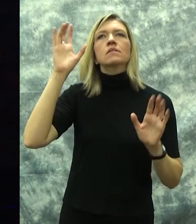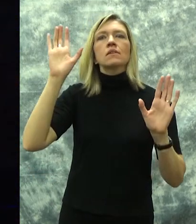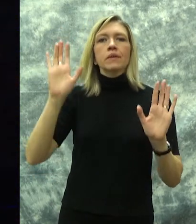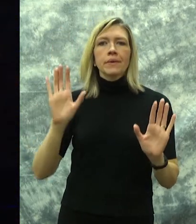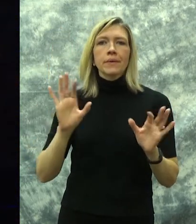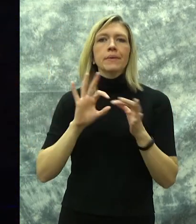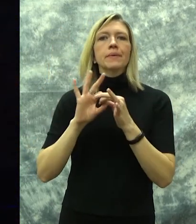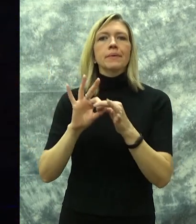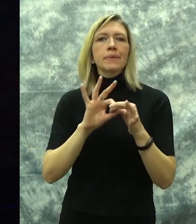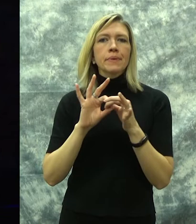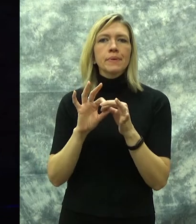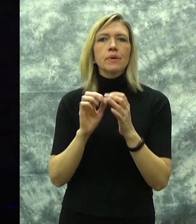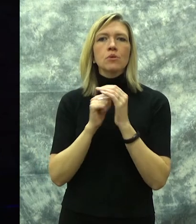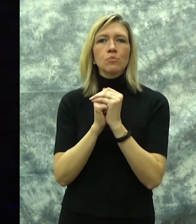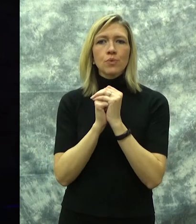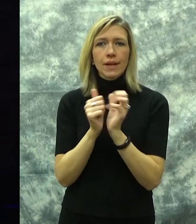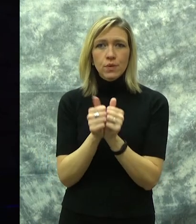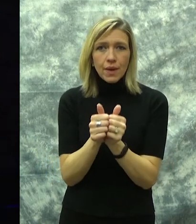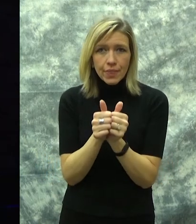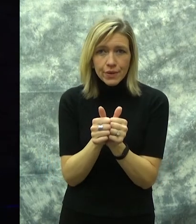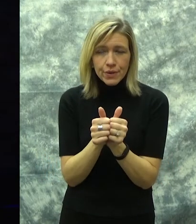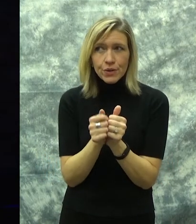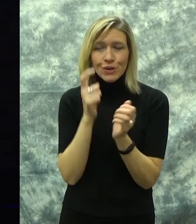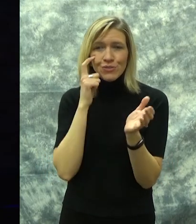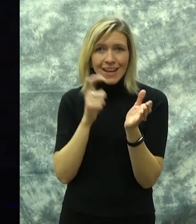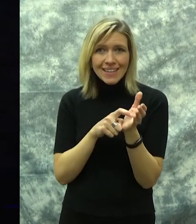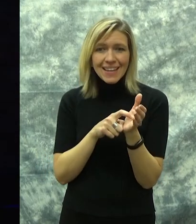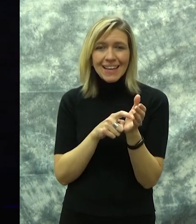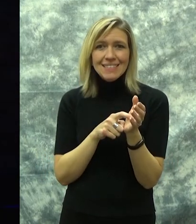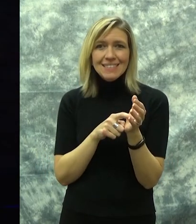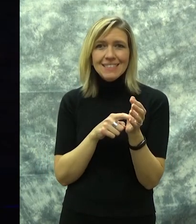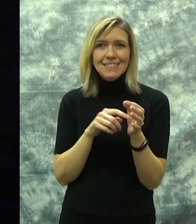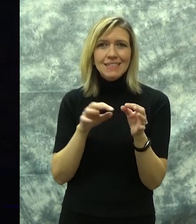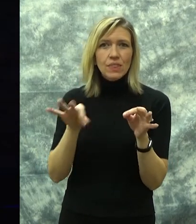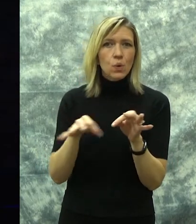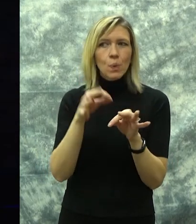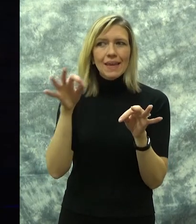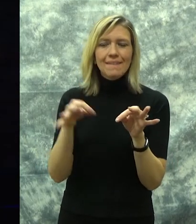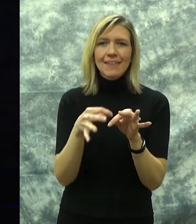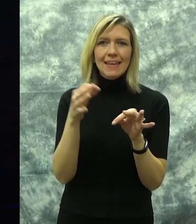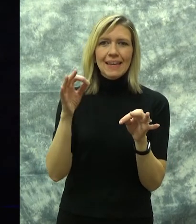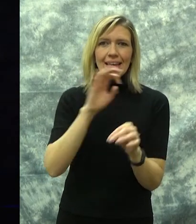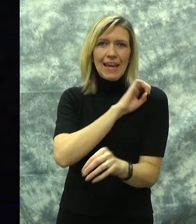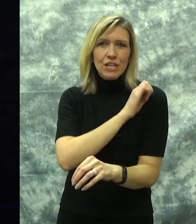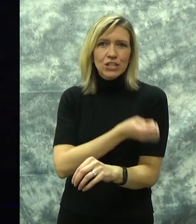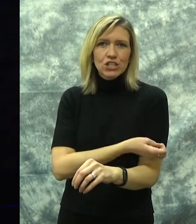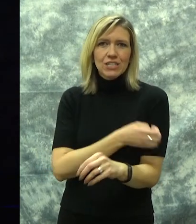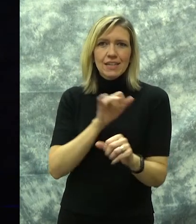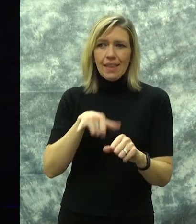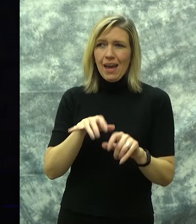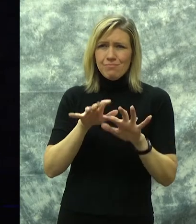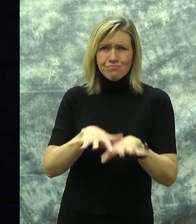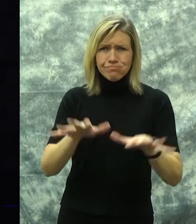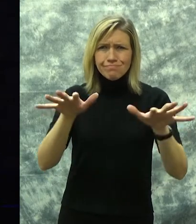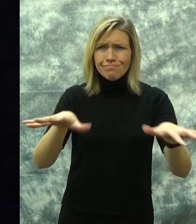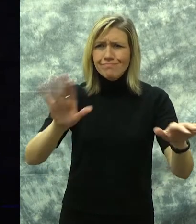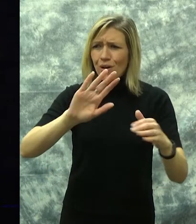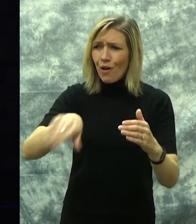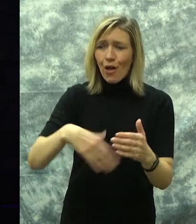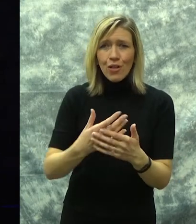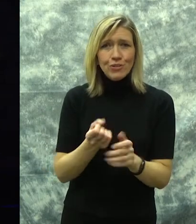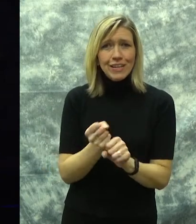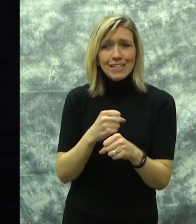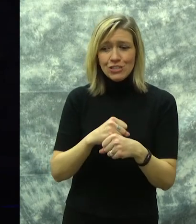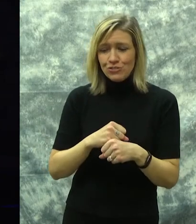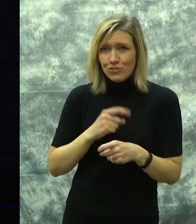and recognize the weaving energy of divine light and love that permeates all creation, that is right here, right now, present